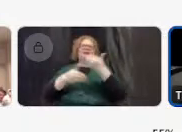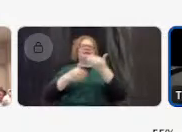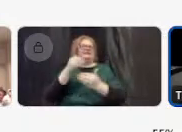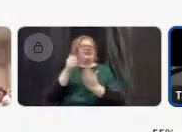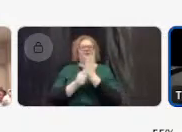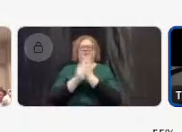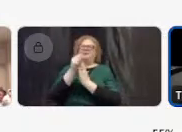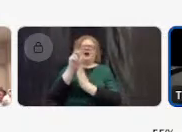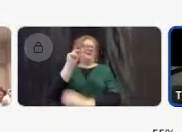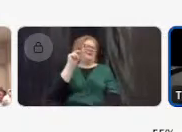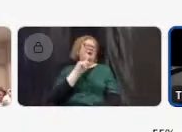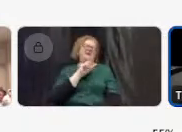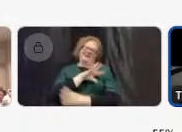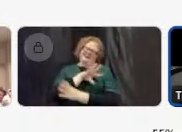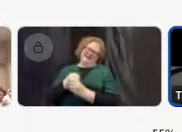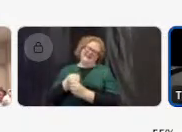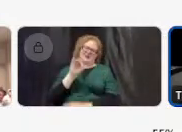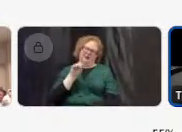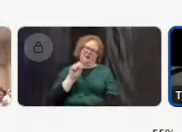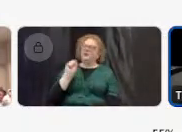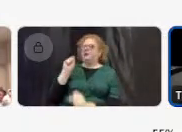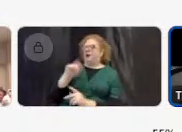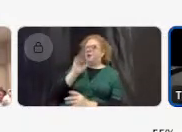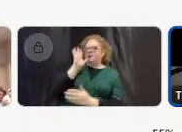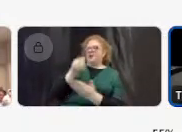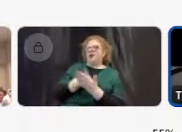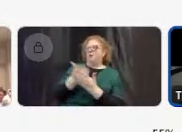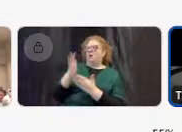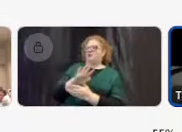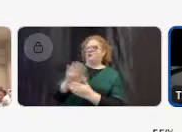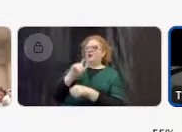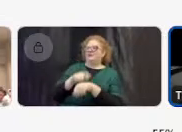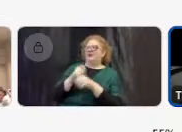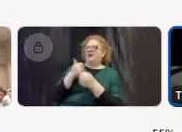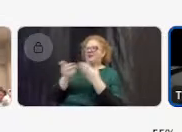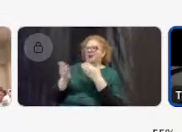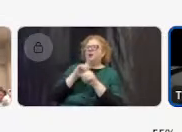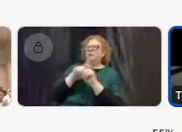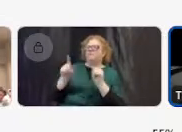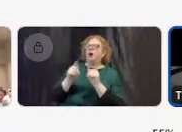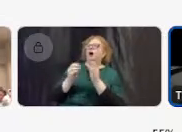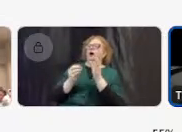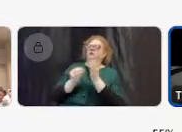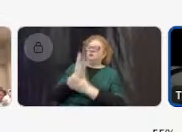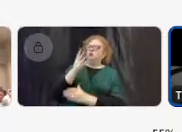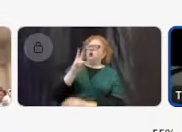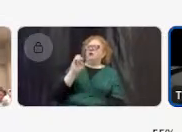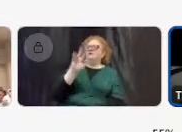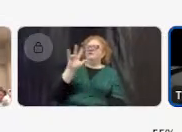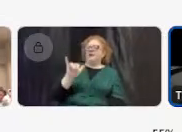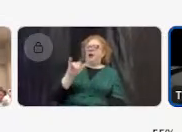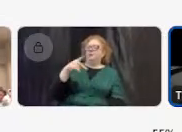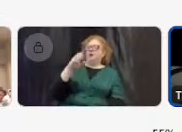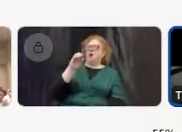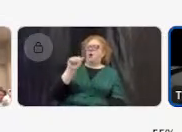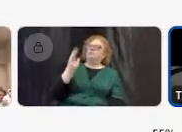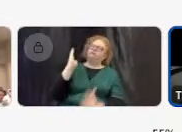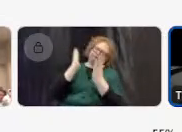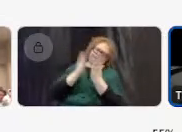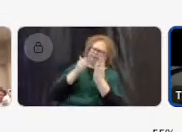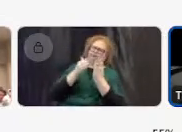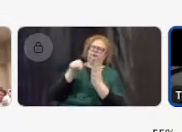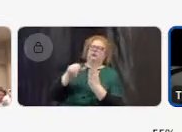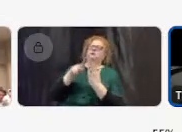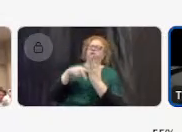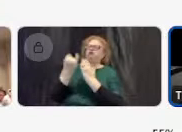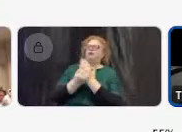within the code itself. I won't waste any more time. I appreciate it. Thank you. But the POA, Spring Valley POA are very much against this project. Thank you very much. Thank